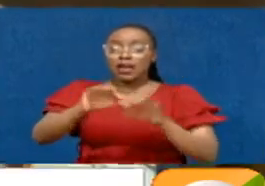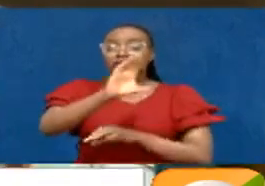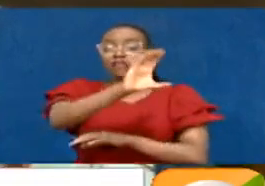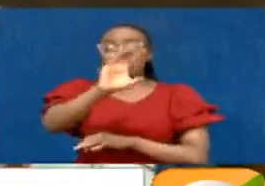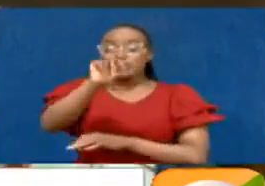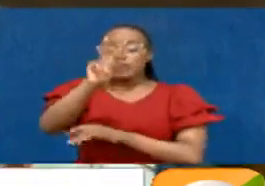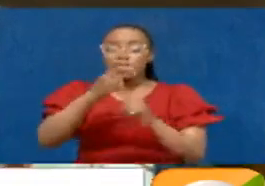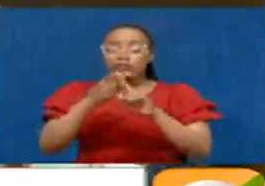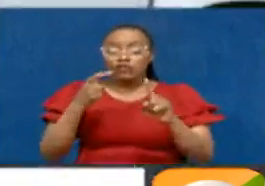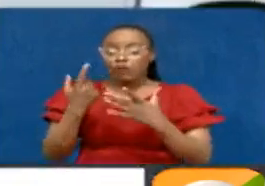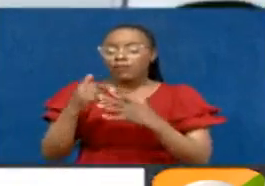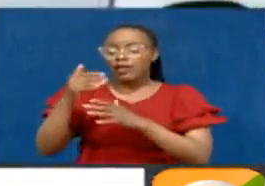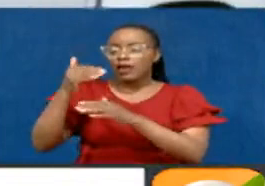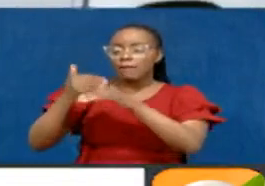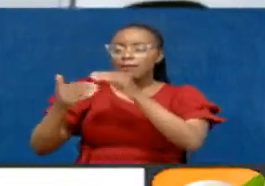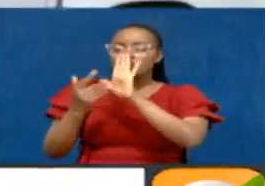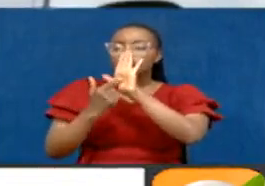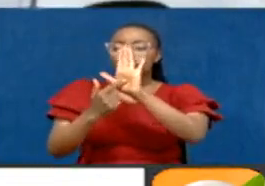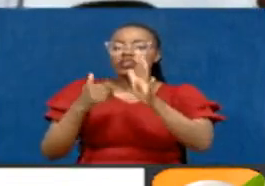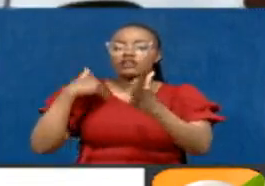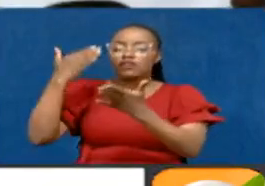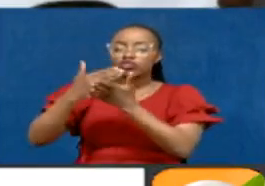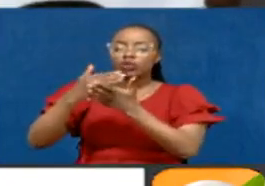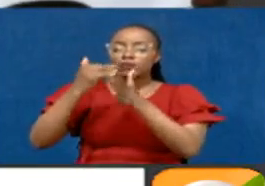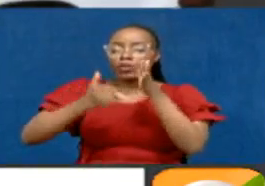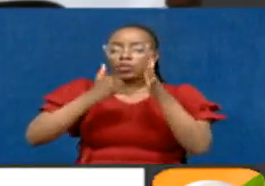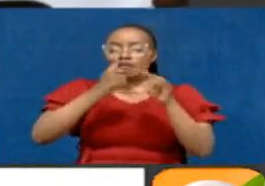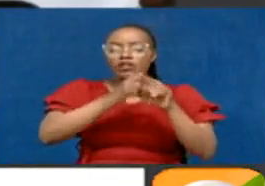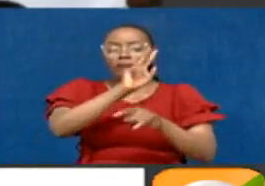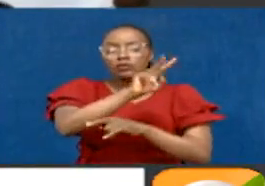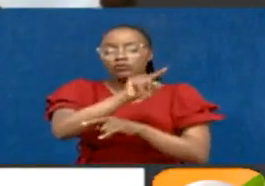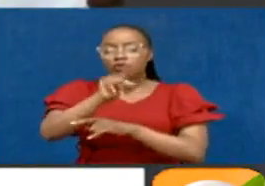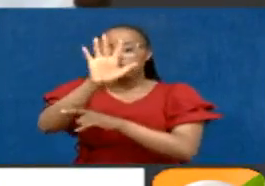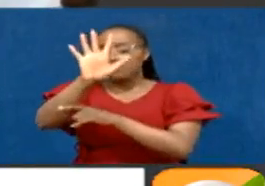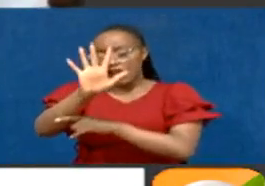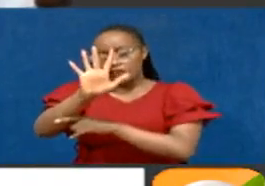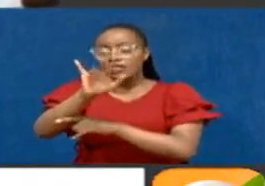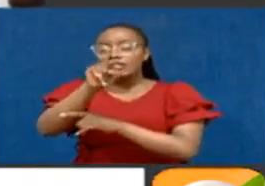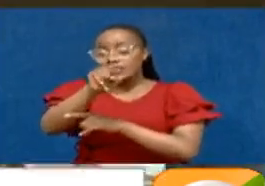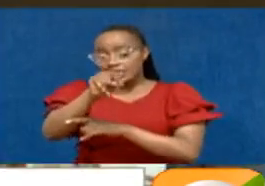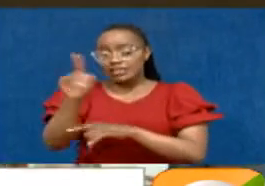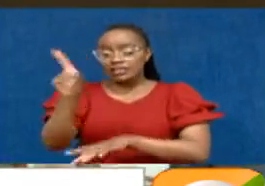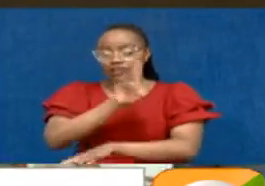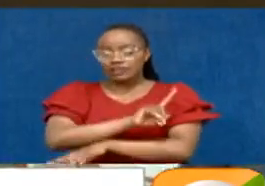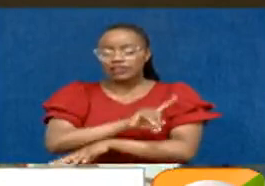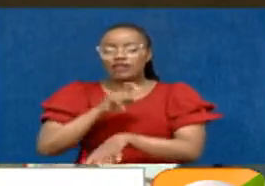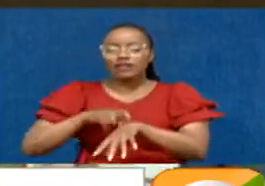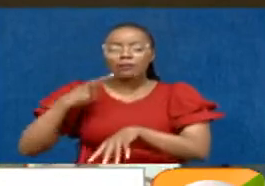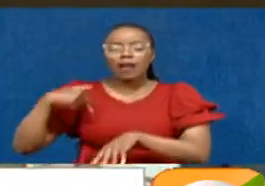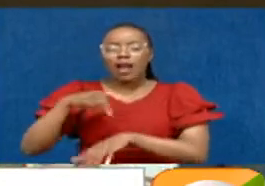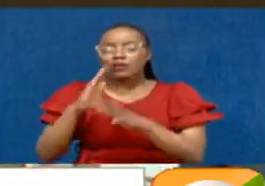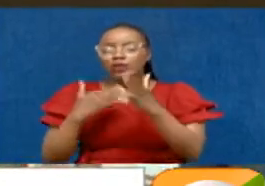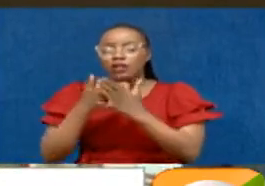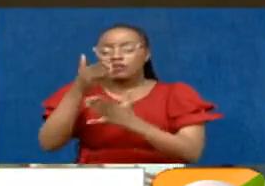CCTV footage from an adjacent building showed that it had stopped recording between 2 p.m. and 5 p.m. on that fateful day. Wakati si tulifika